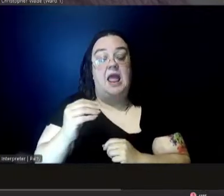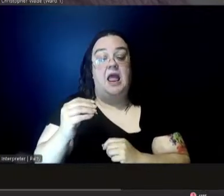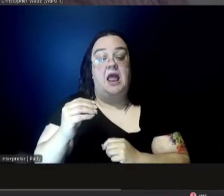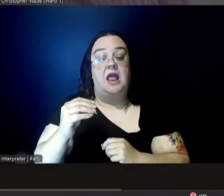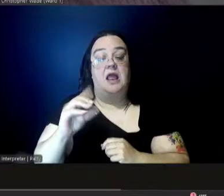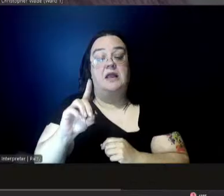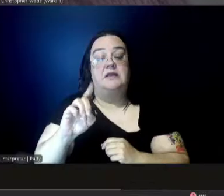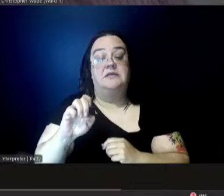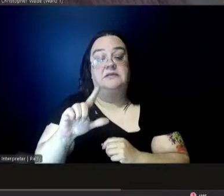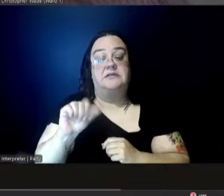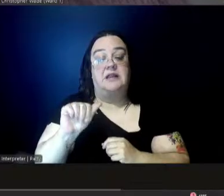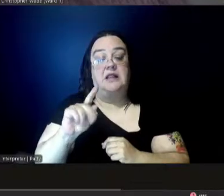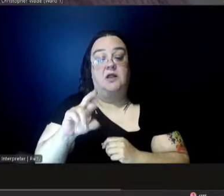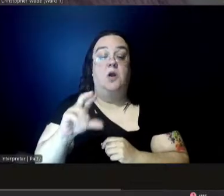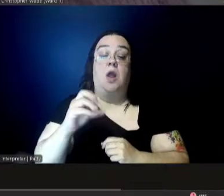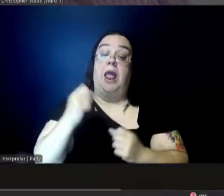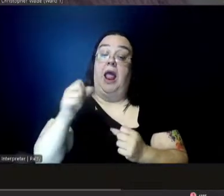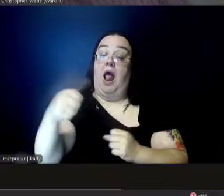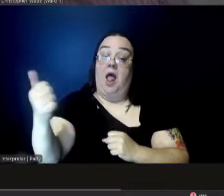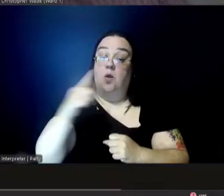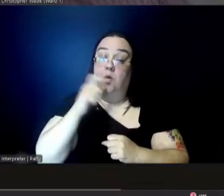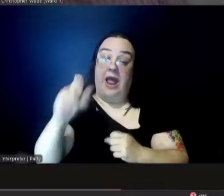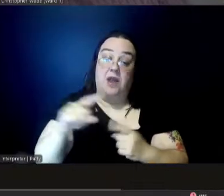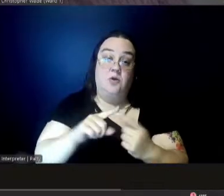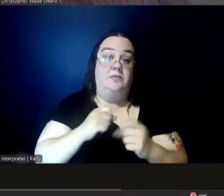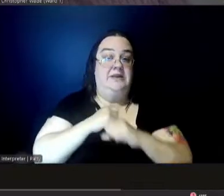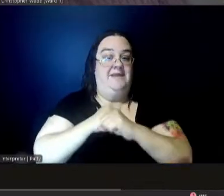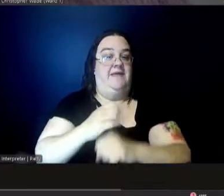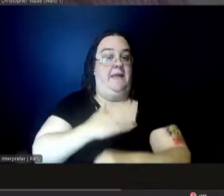had to defend my name in rooms that I was not in.